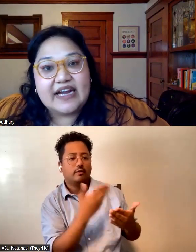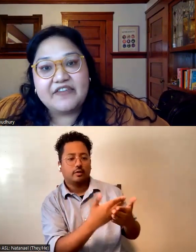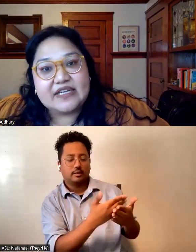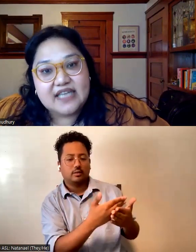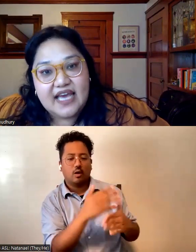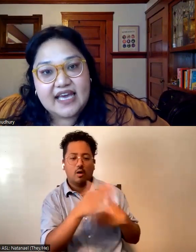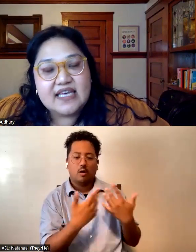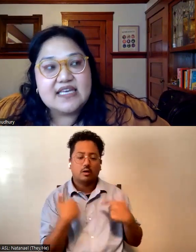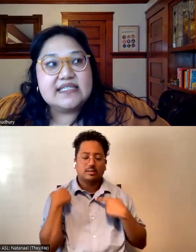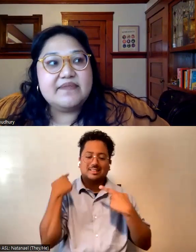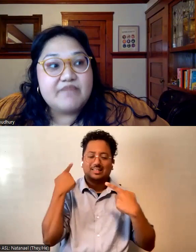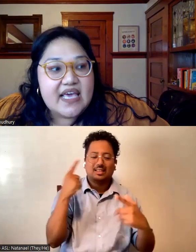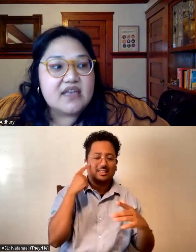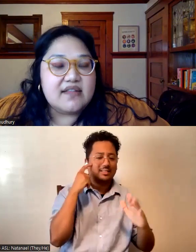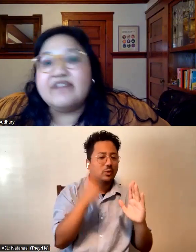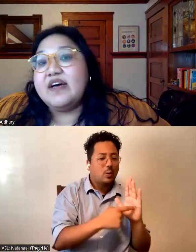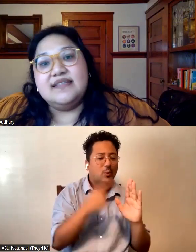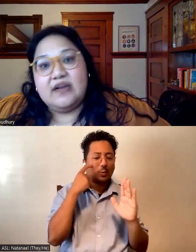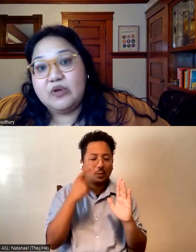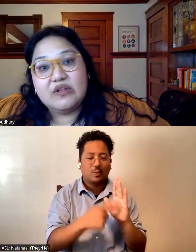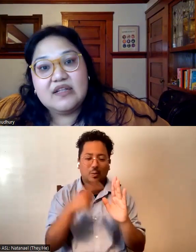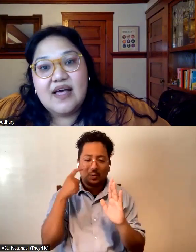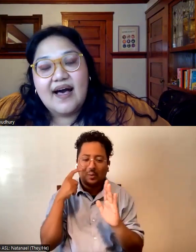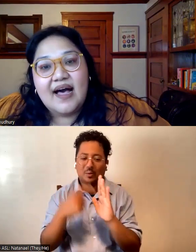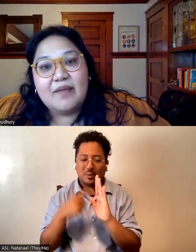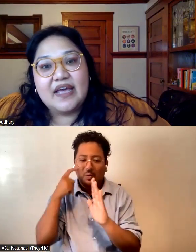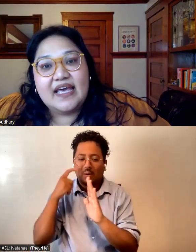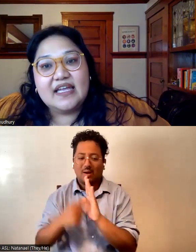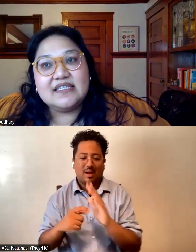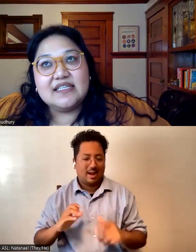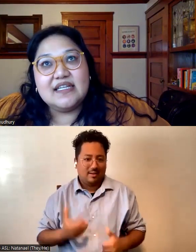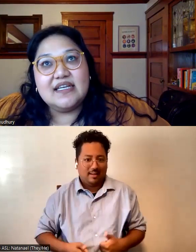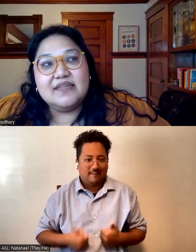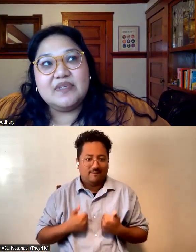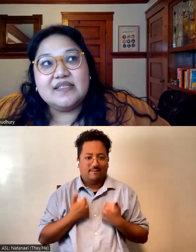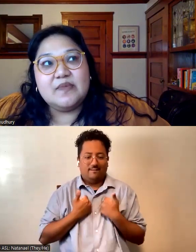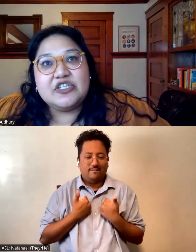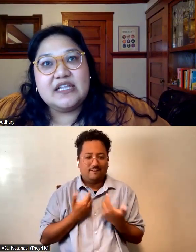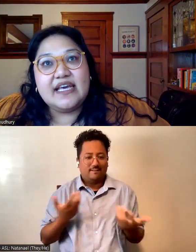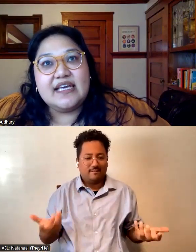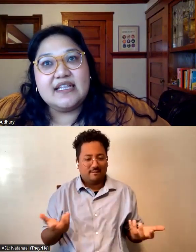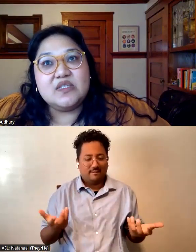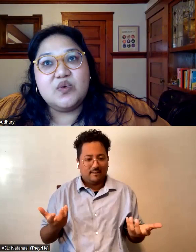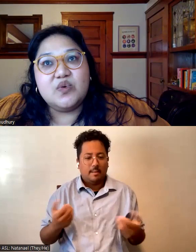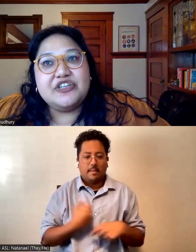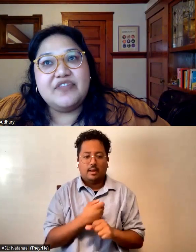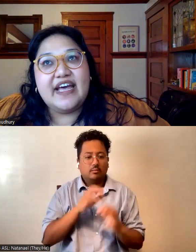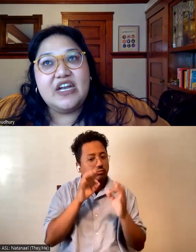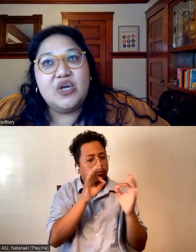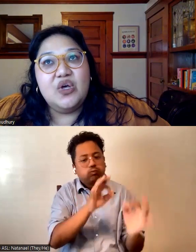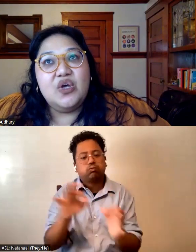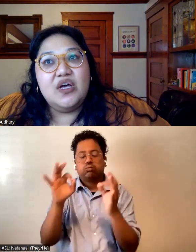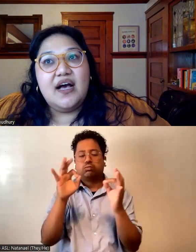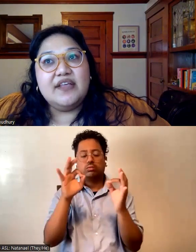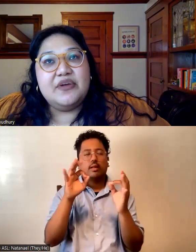into our everyday to make life untenable? And especially like this question of